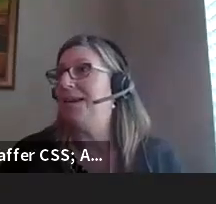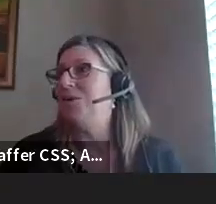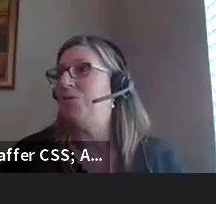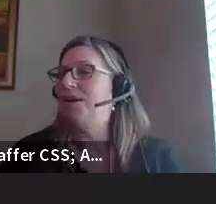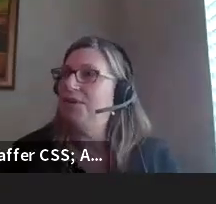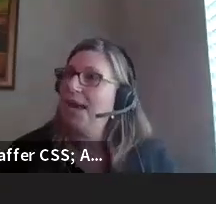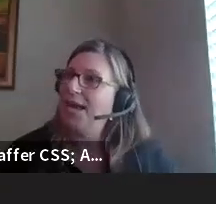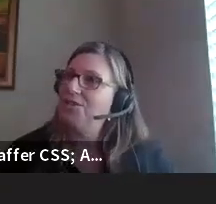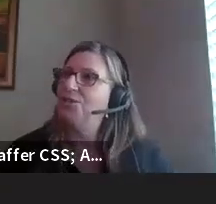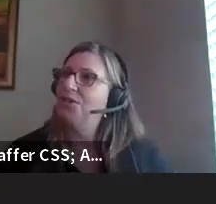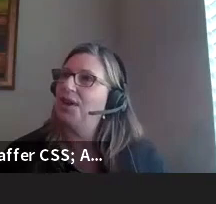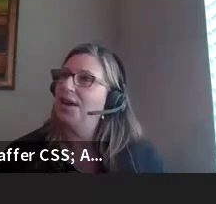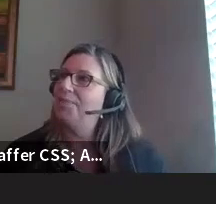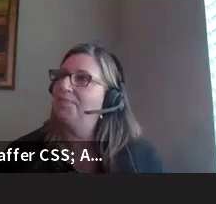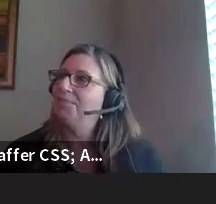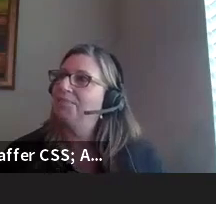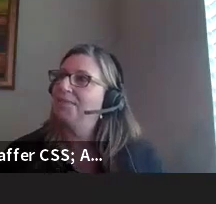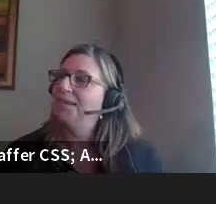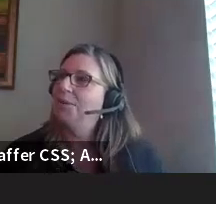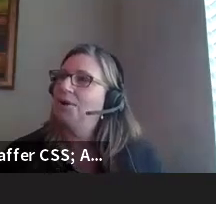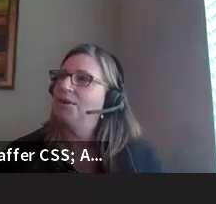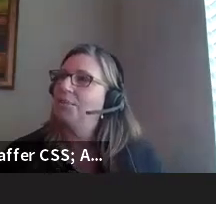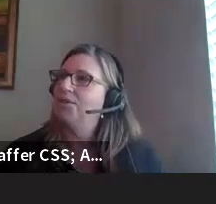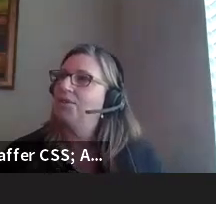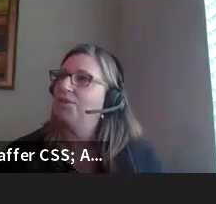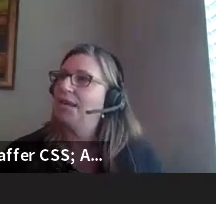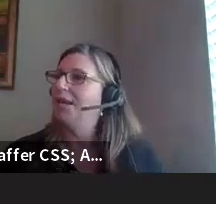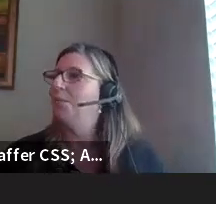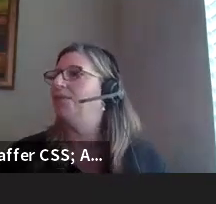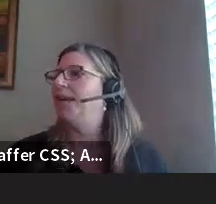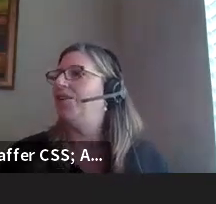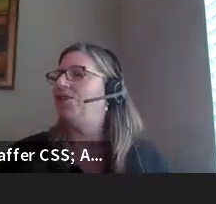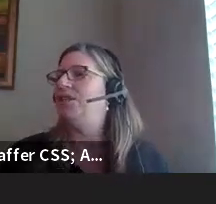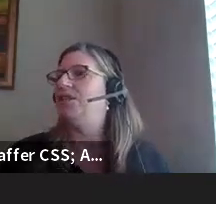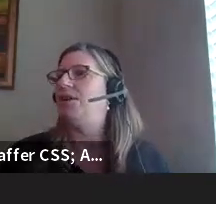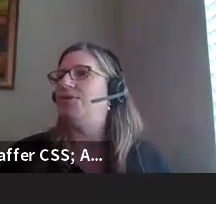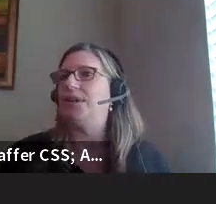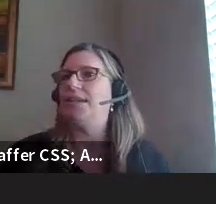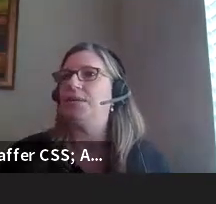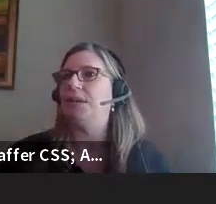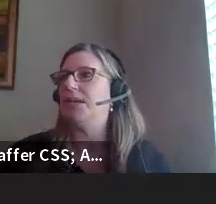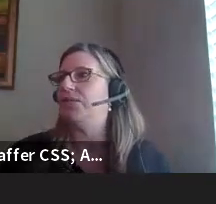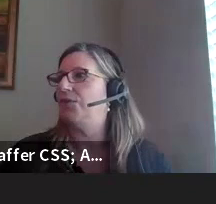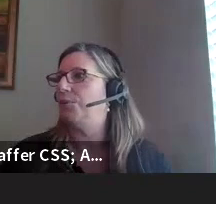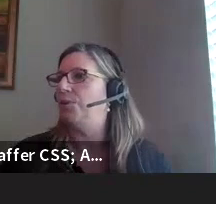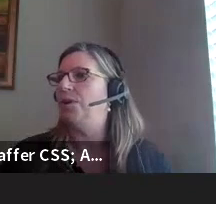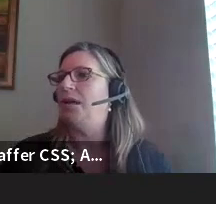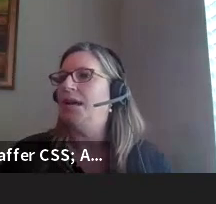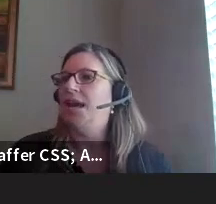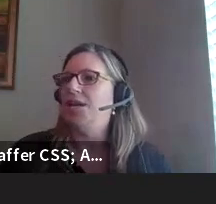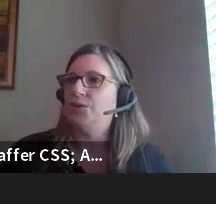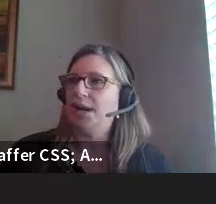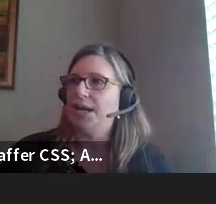goals. And one of them had to do with they were also able to do setting modifications for accessibility for the